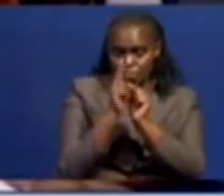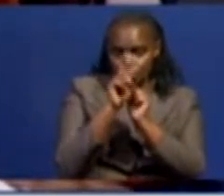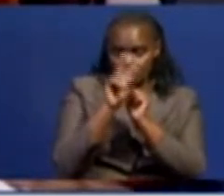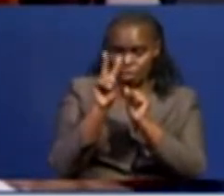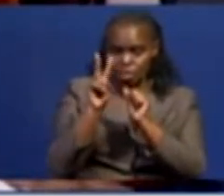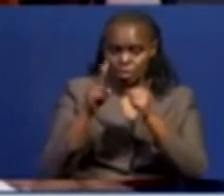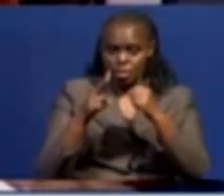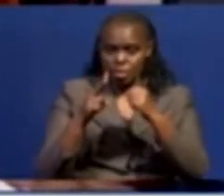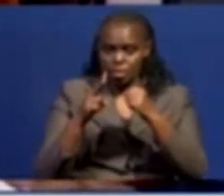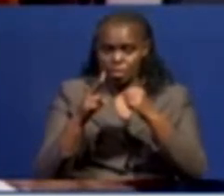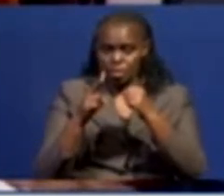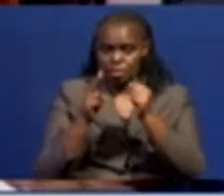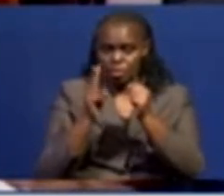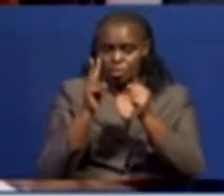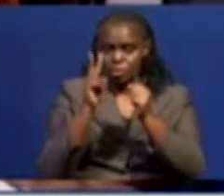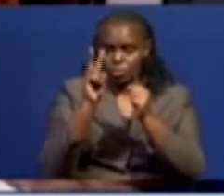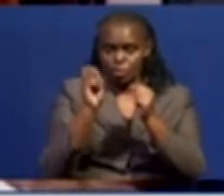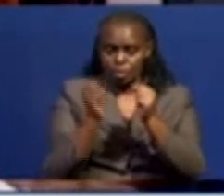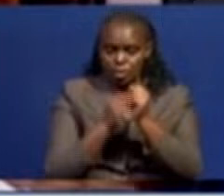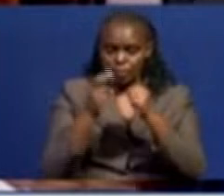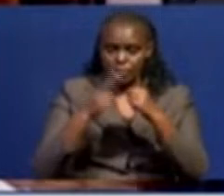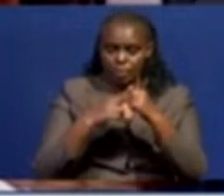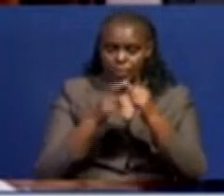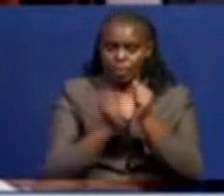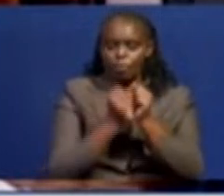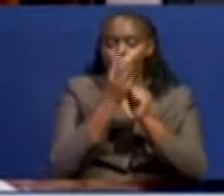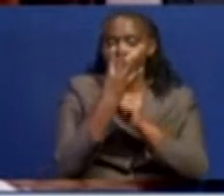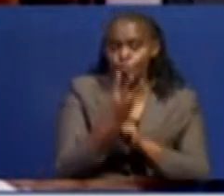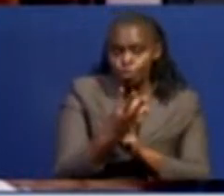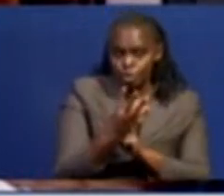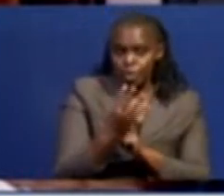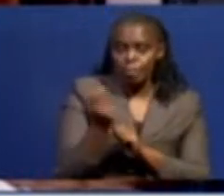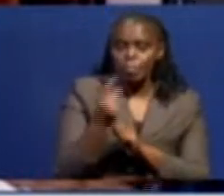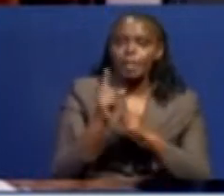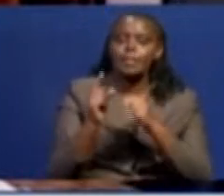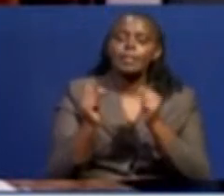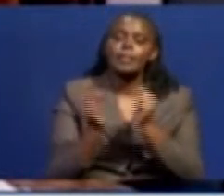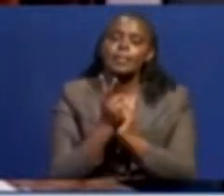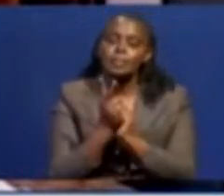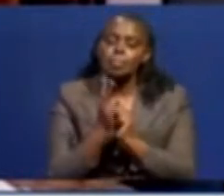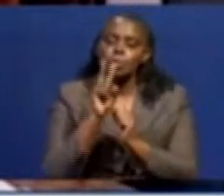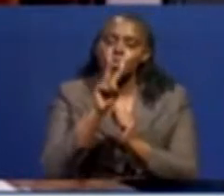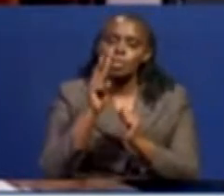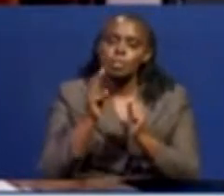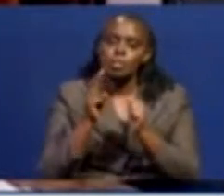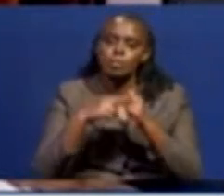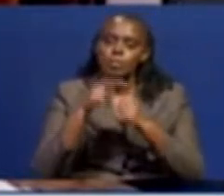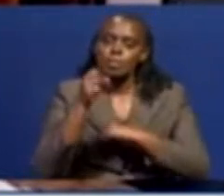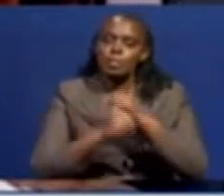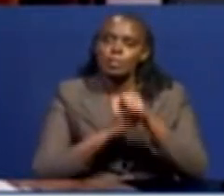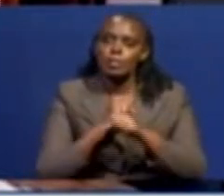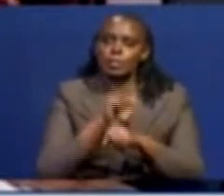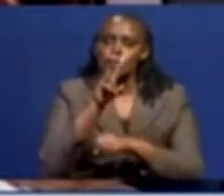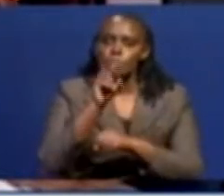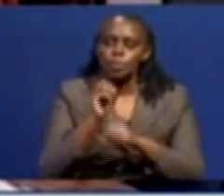December 2027, correct? 2017. When was his term supposed to expire? 2017.